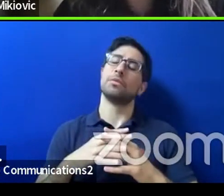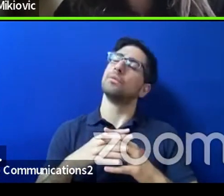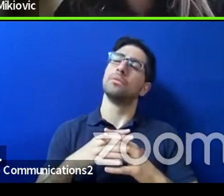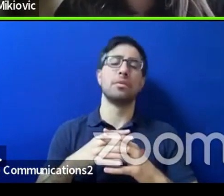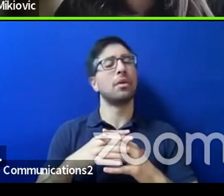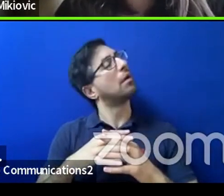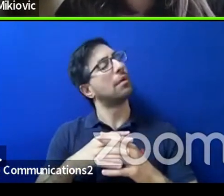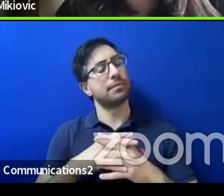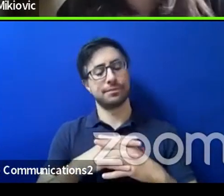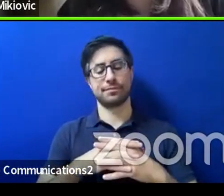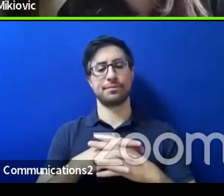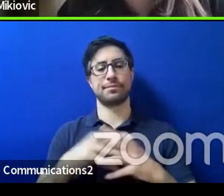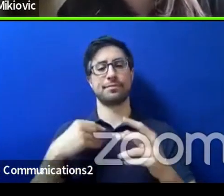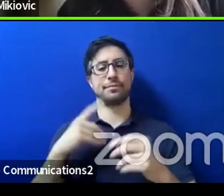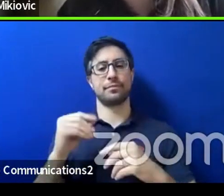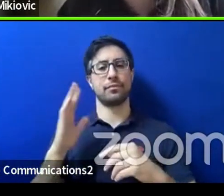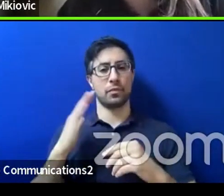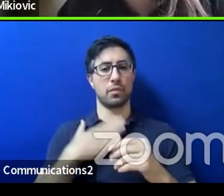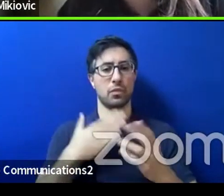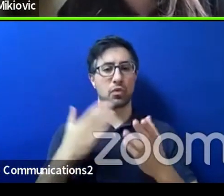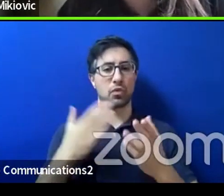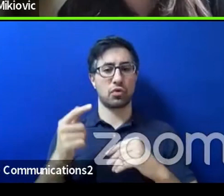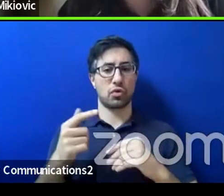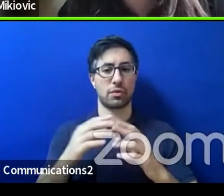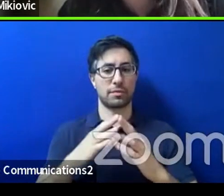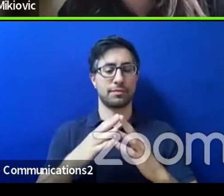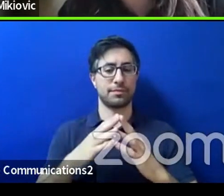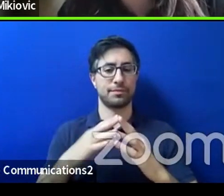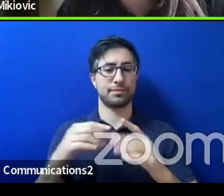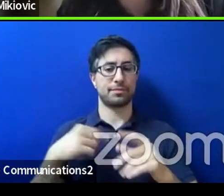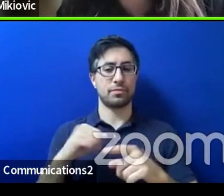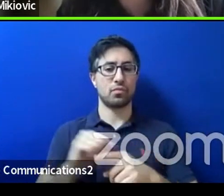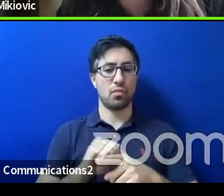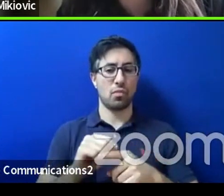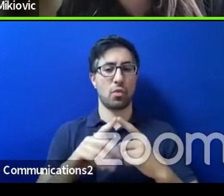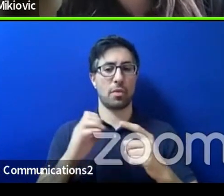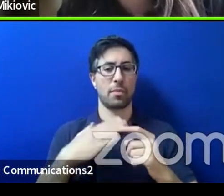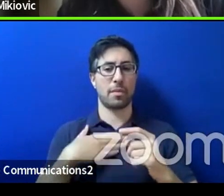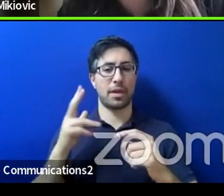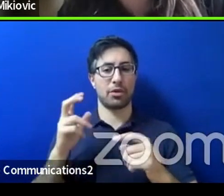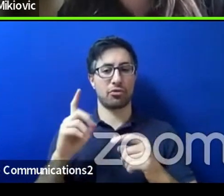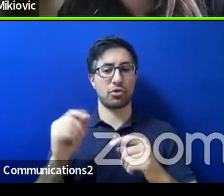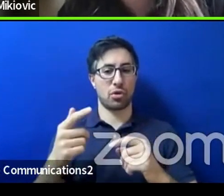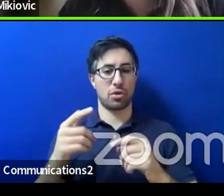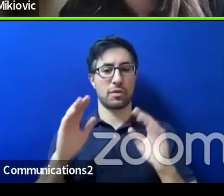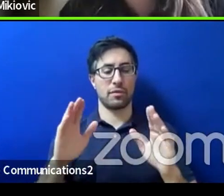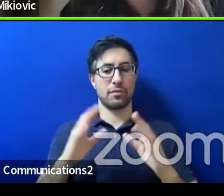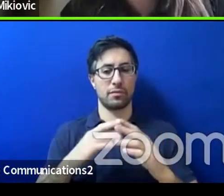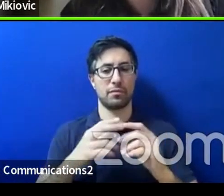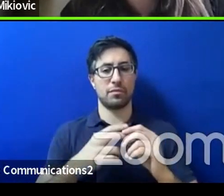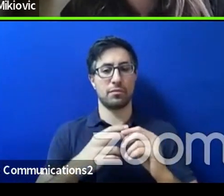I had a dog before who was my service dog. I trained him to be my hearing dog. He was fantastic.